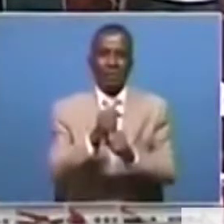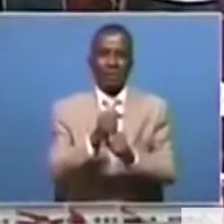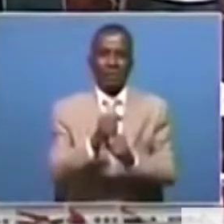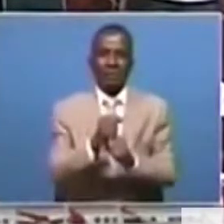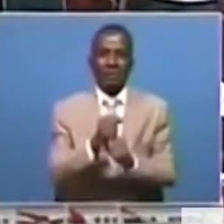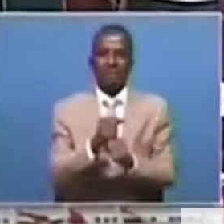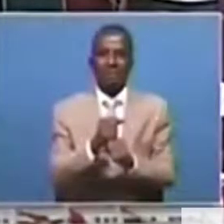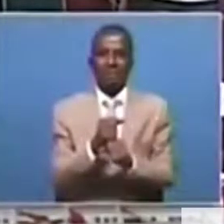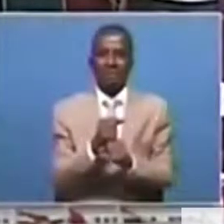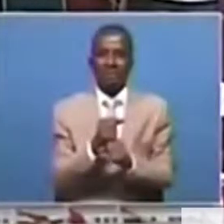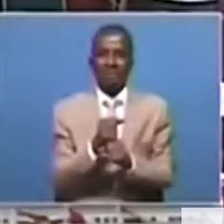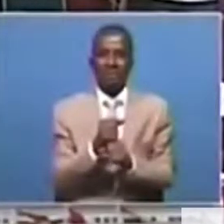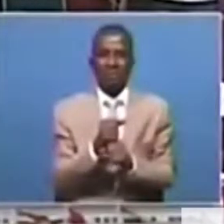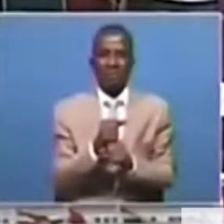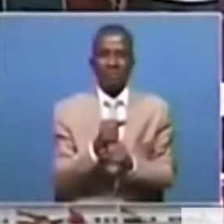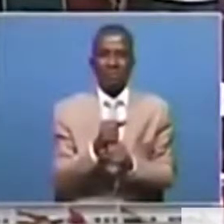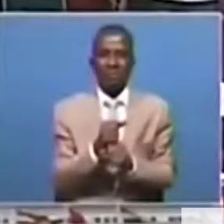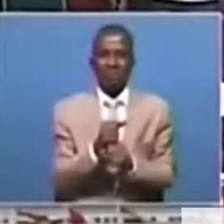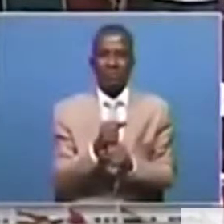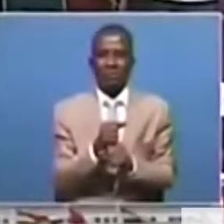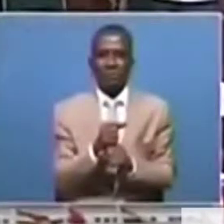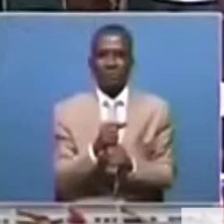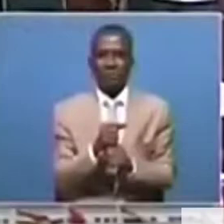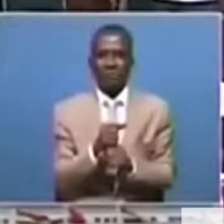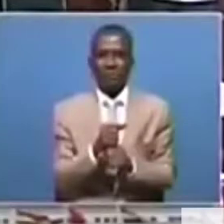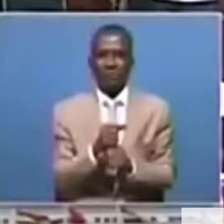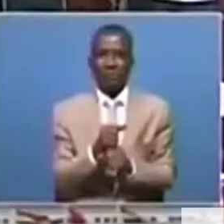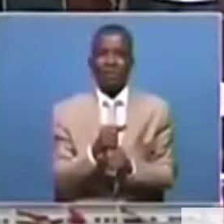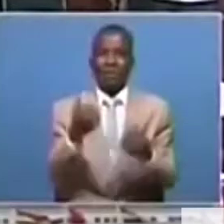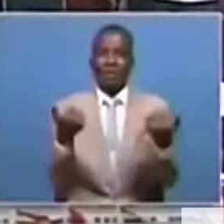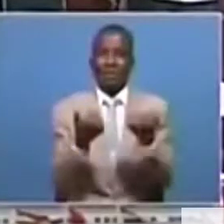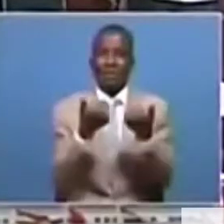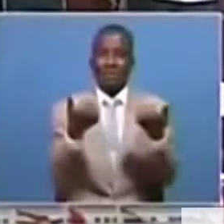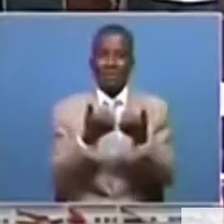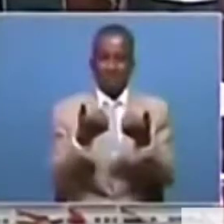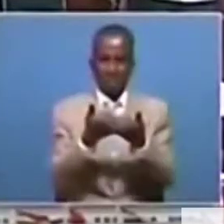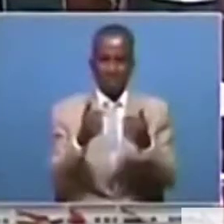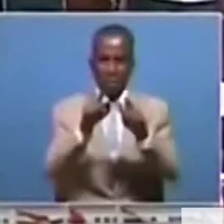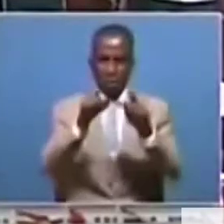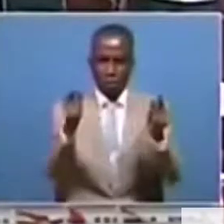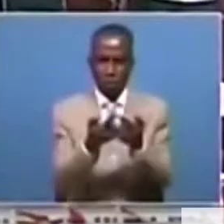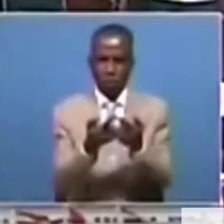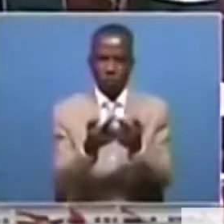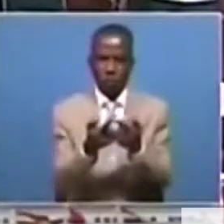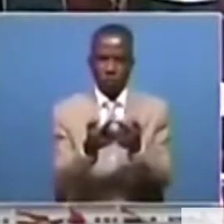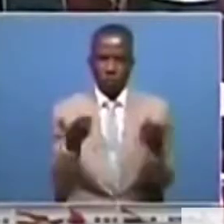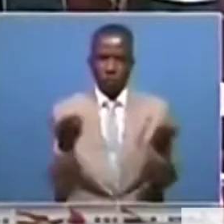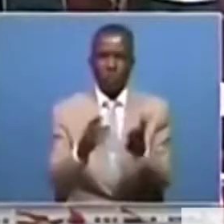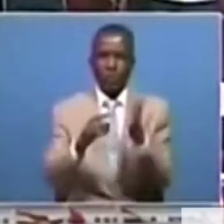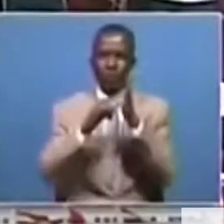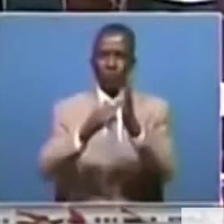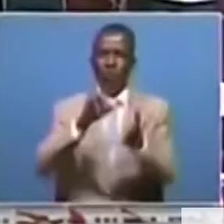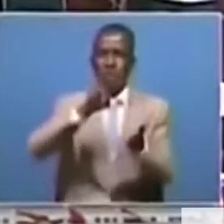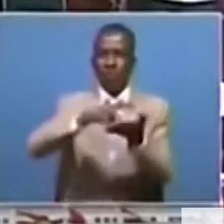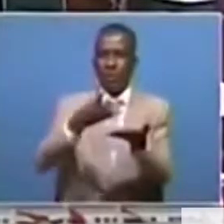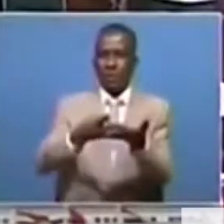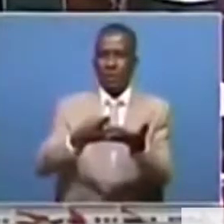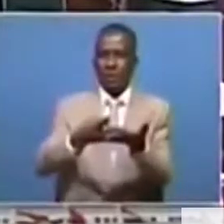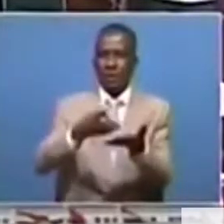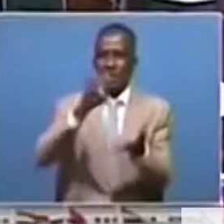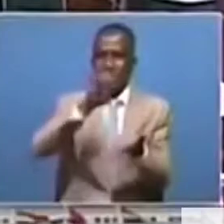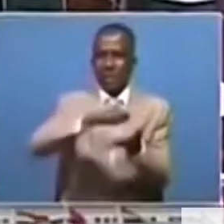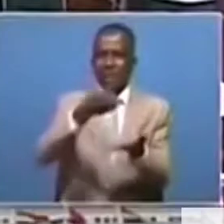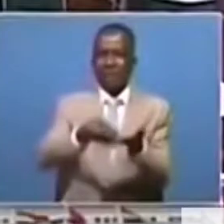reasonable diligence before the trial. End of quote. This same test is what a party who intends to lead evidence or further evidence in the